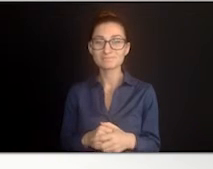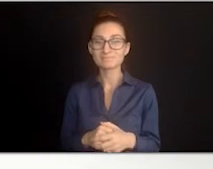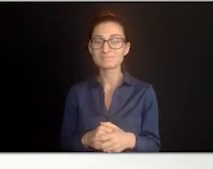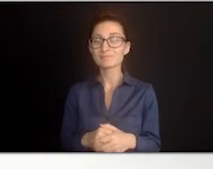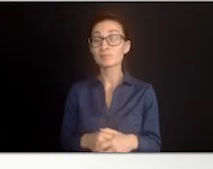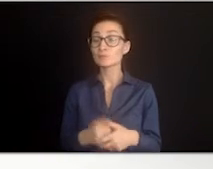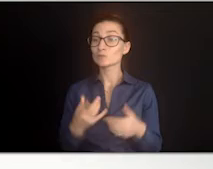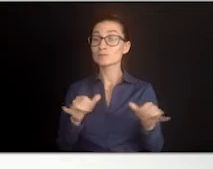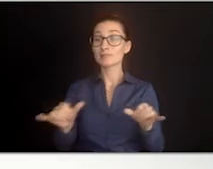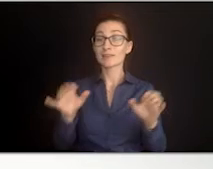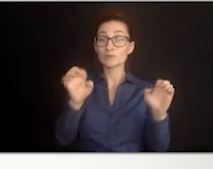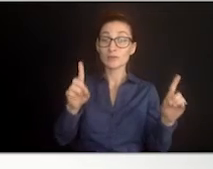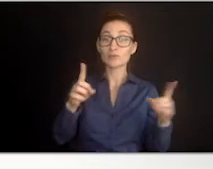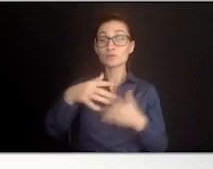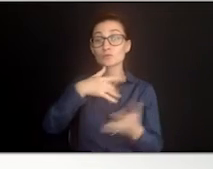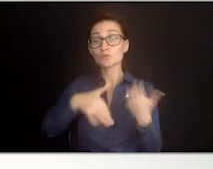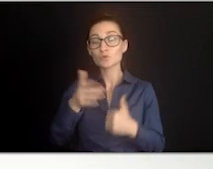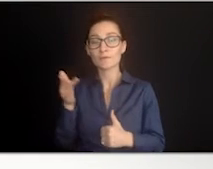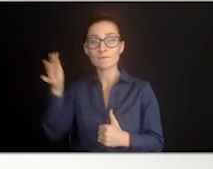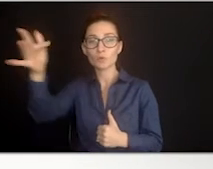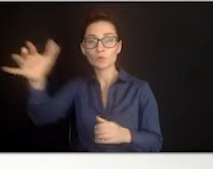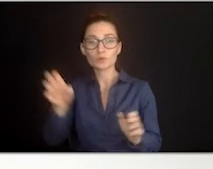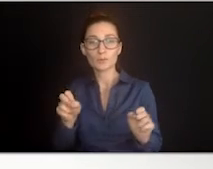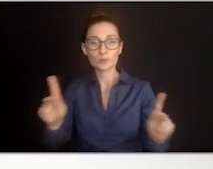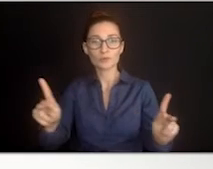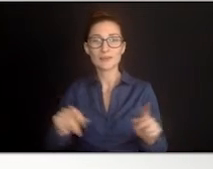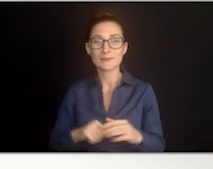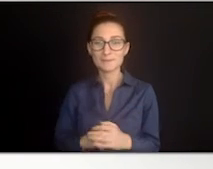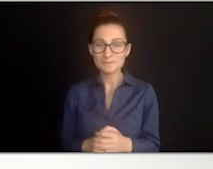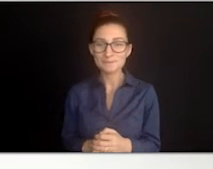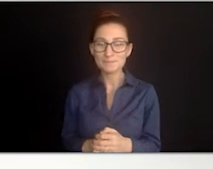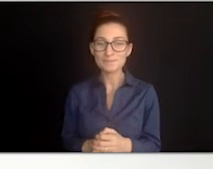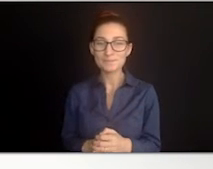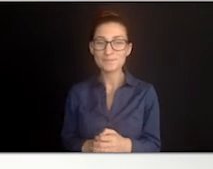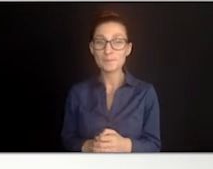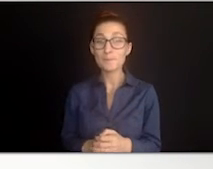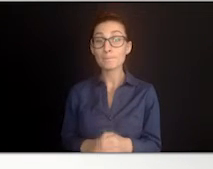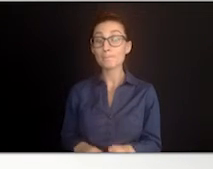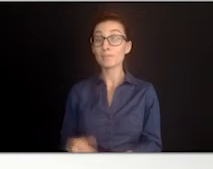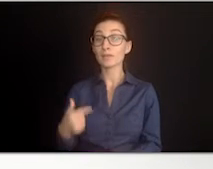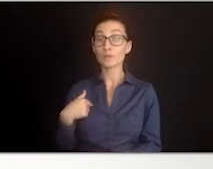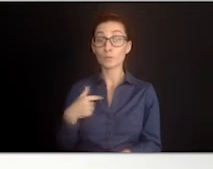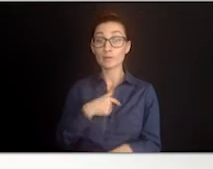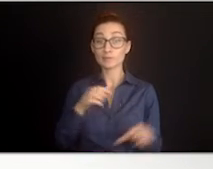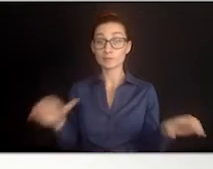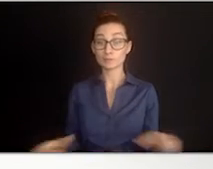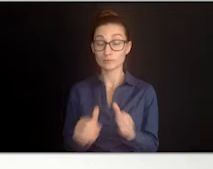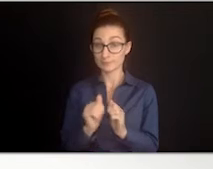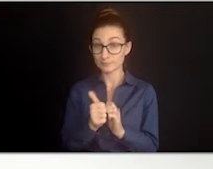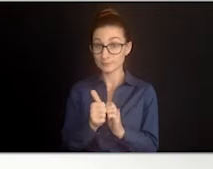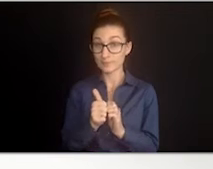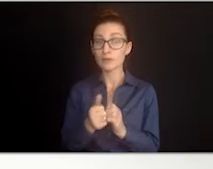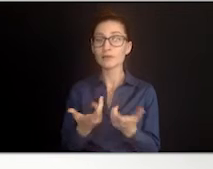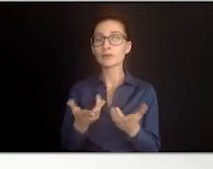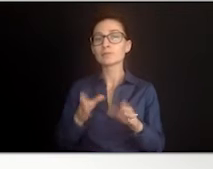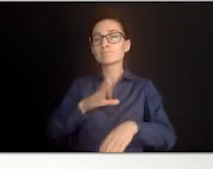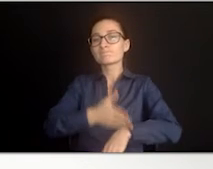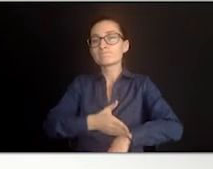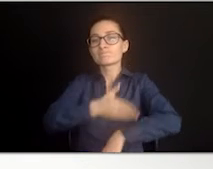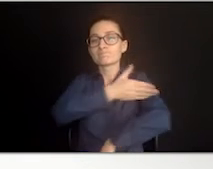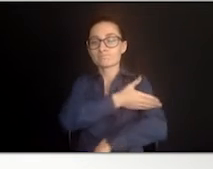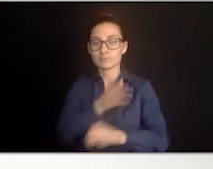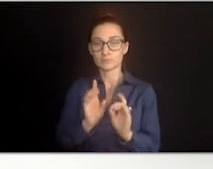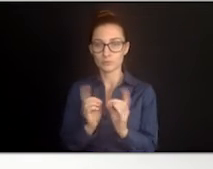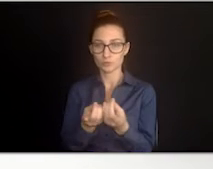same educational, social, and future opportunities as their peers. And we do that through building capacity with the districts, so working